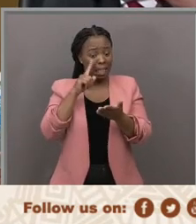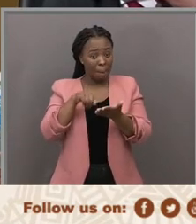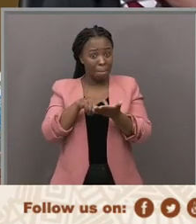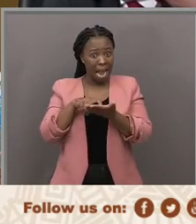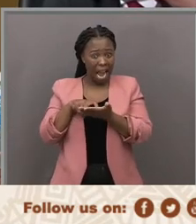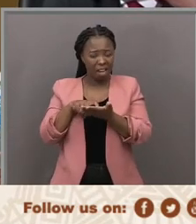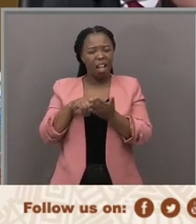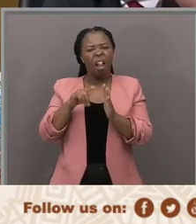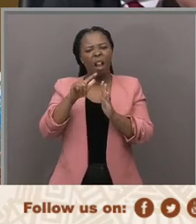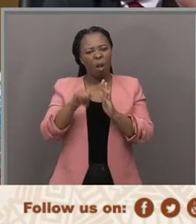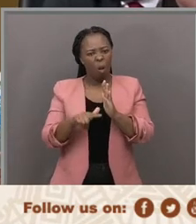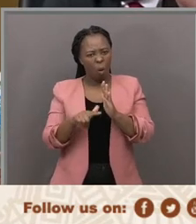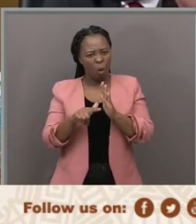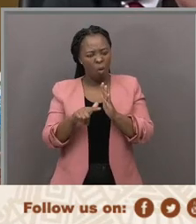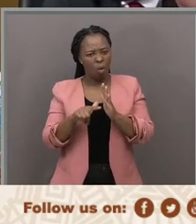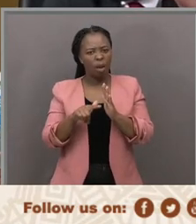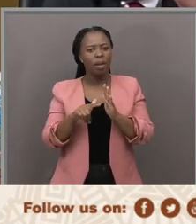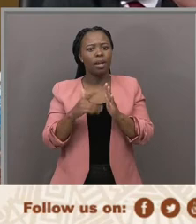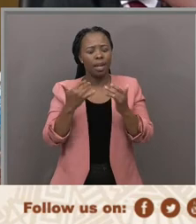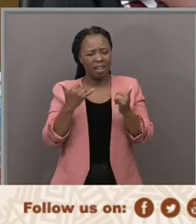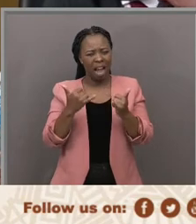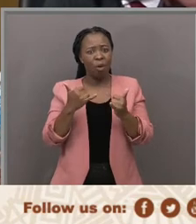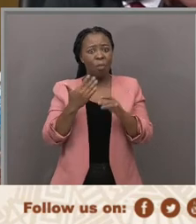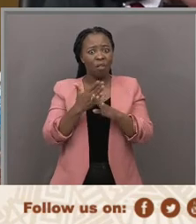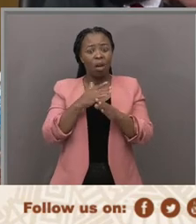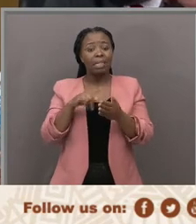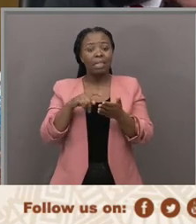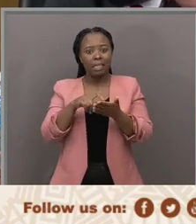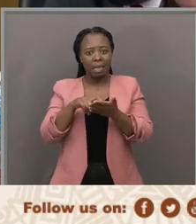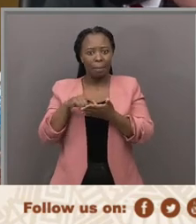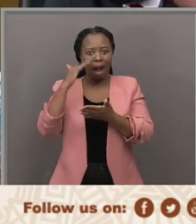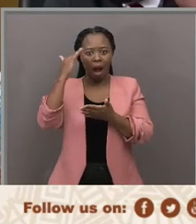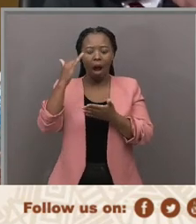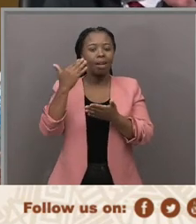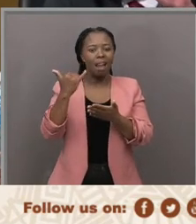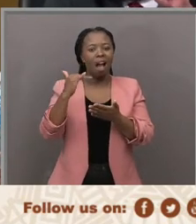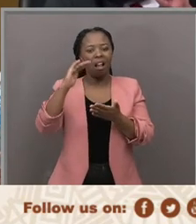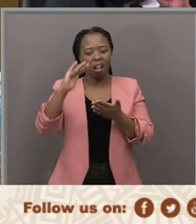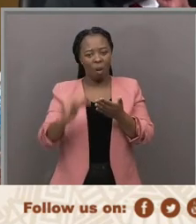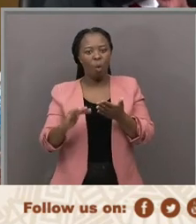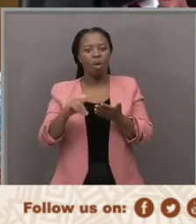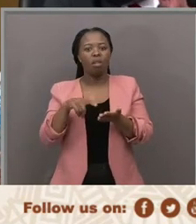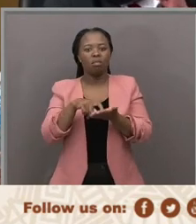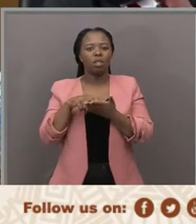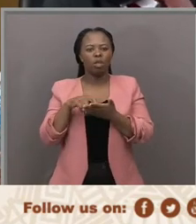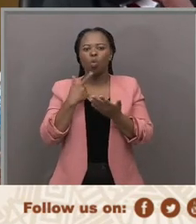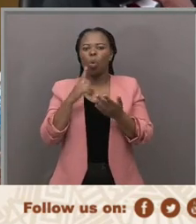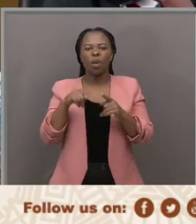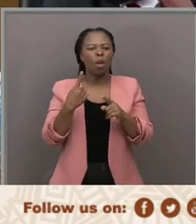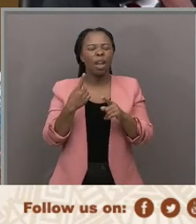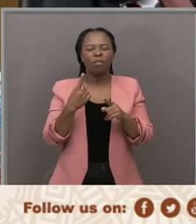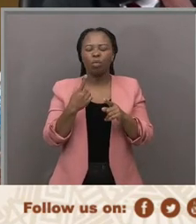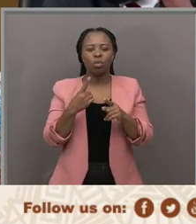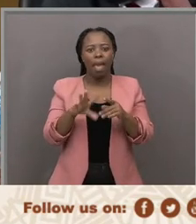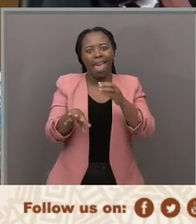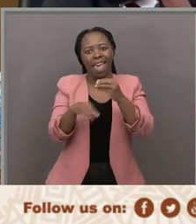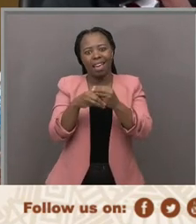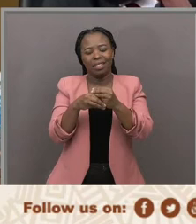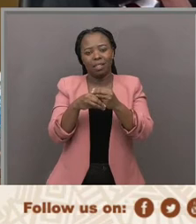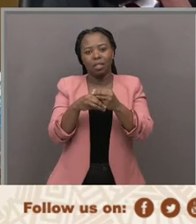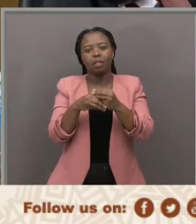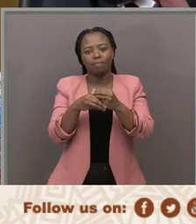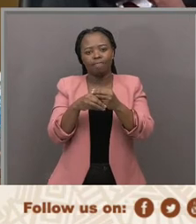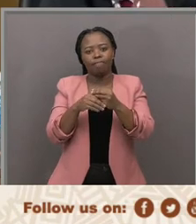demand for the Gautrain has gone down. So we don't have to add additional coaches, which was the plan,